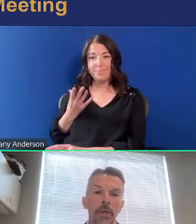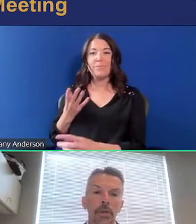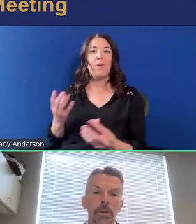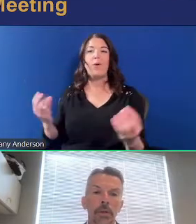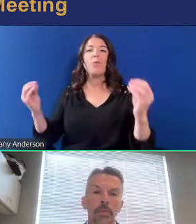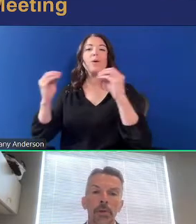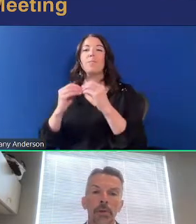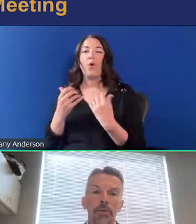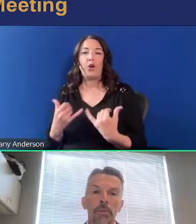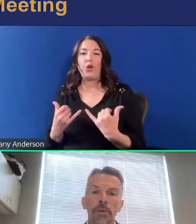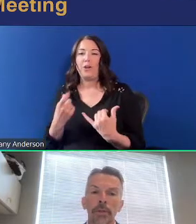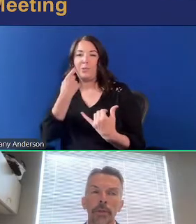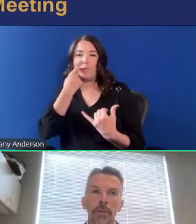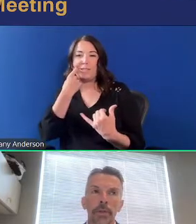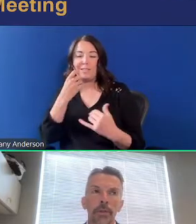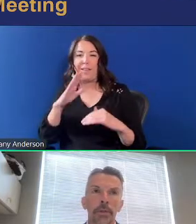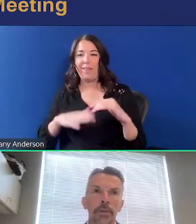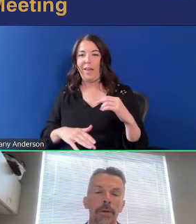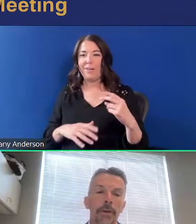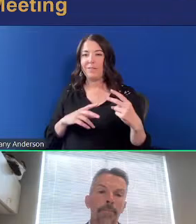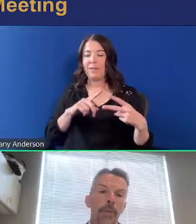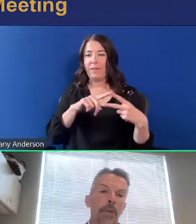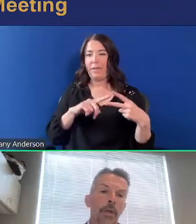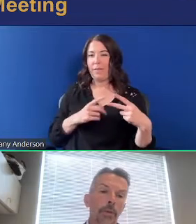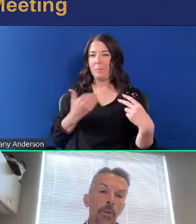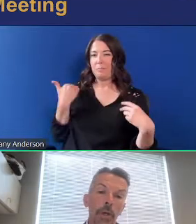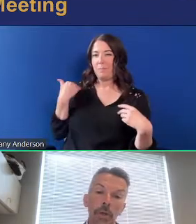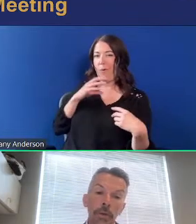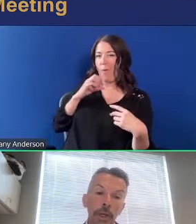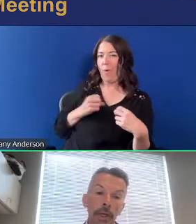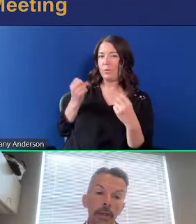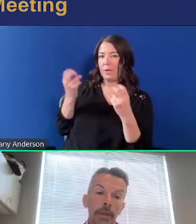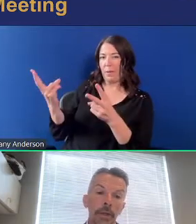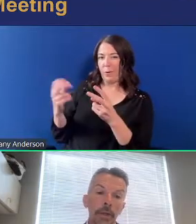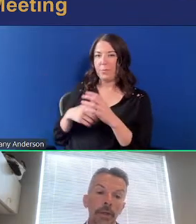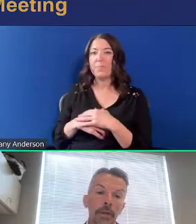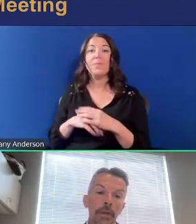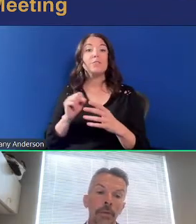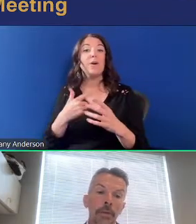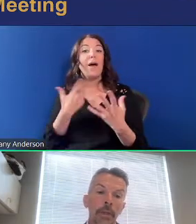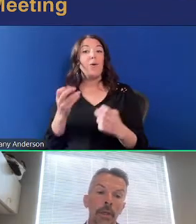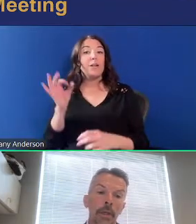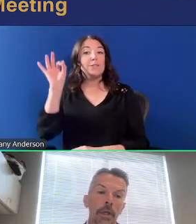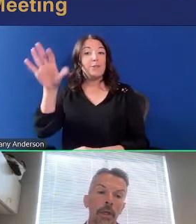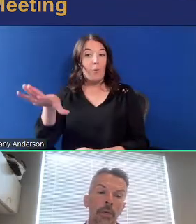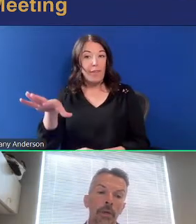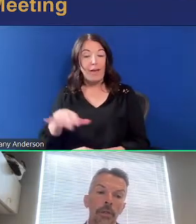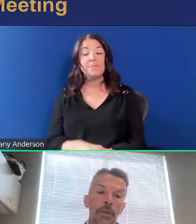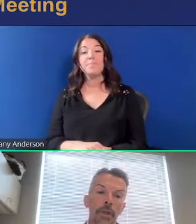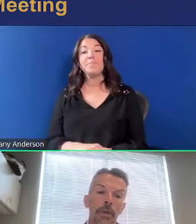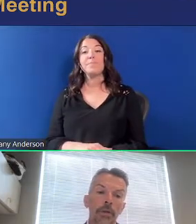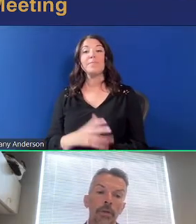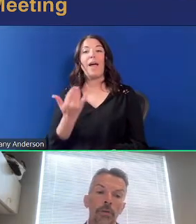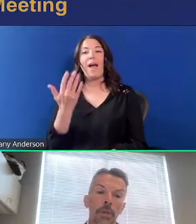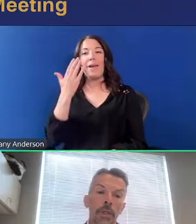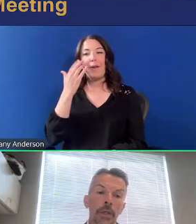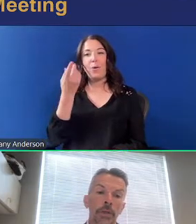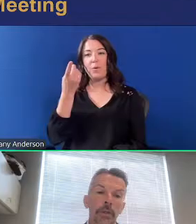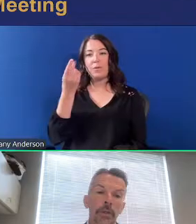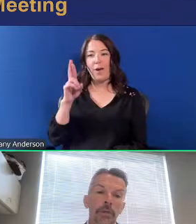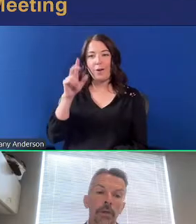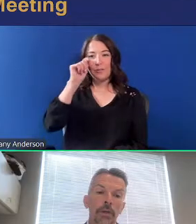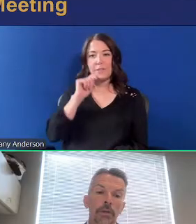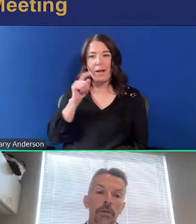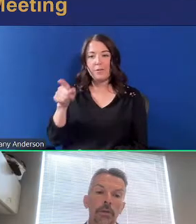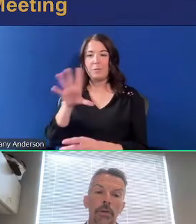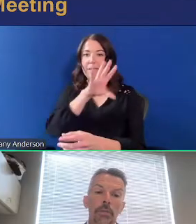ones we had uploaded from previous discussions. So just want to note that. And then I know Dr. Tanner has also been